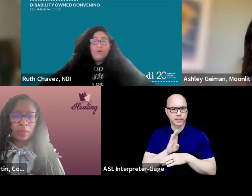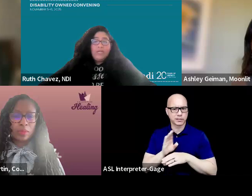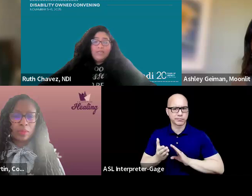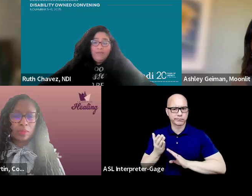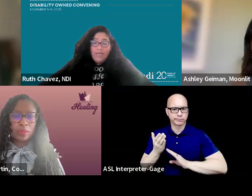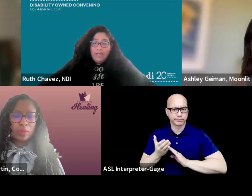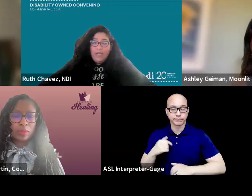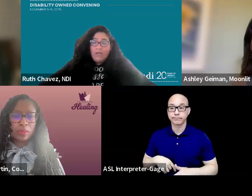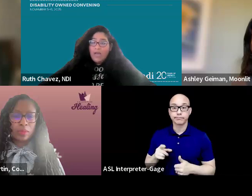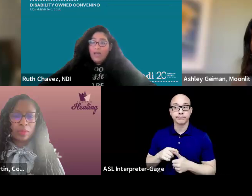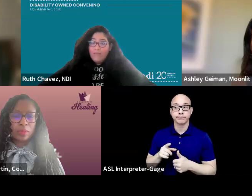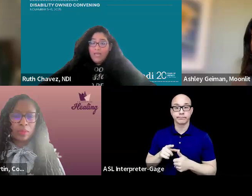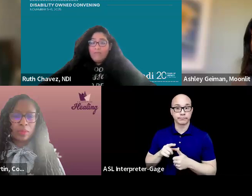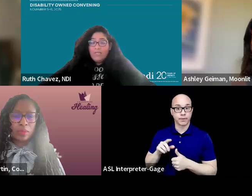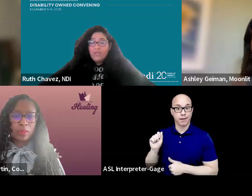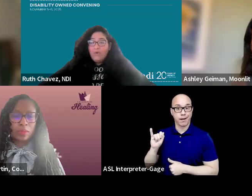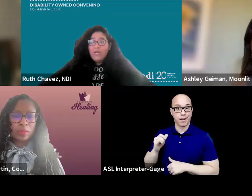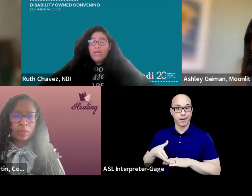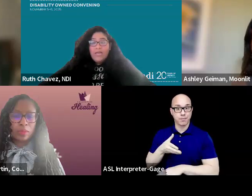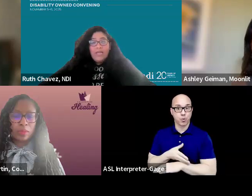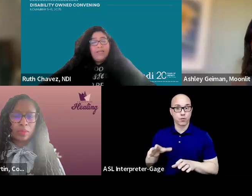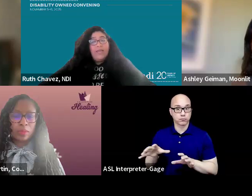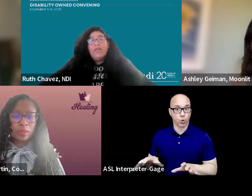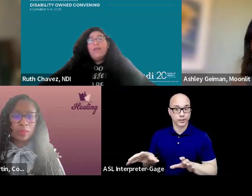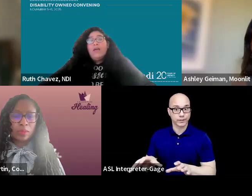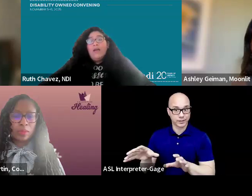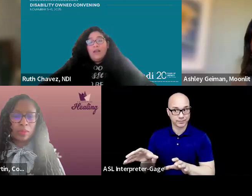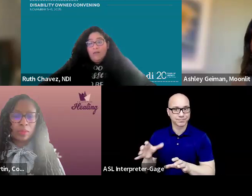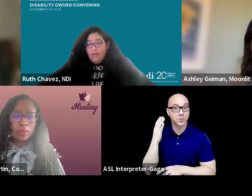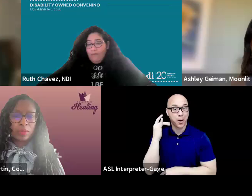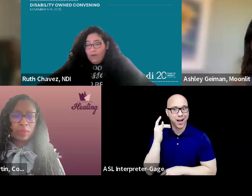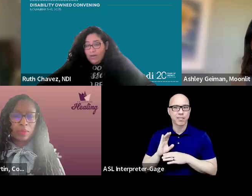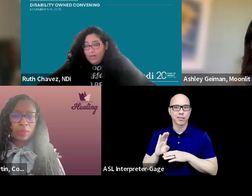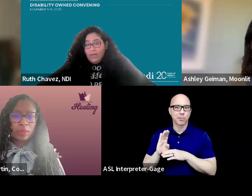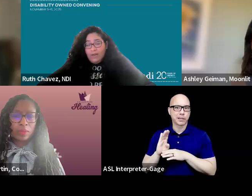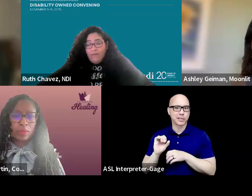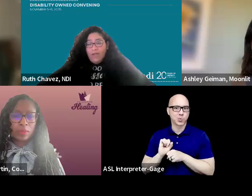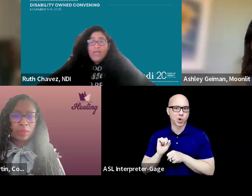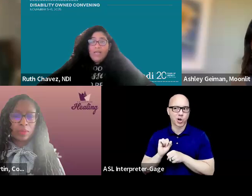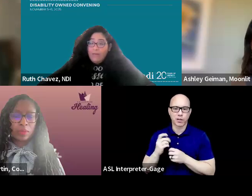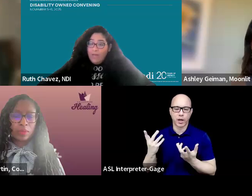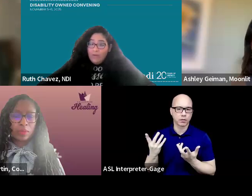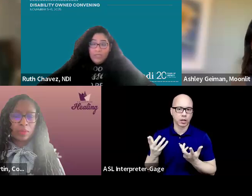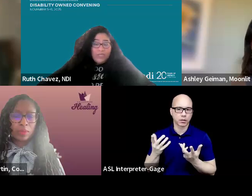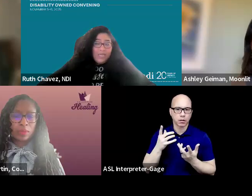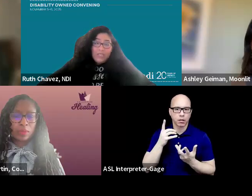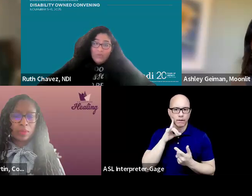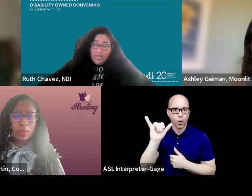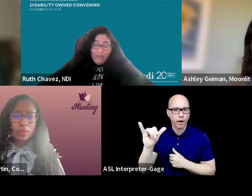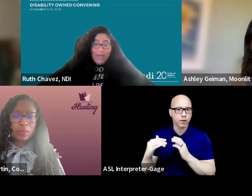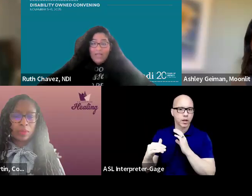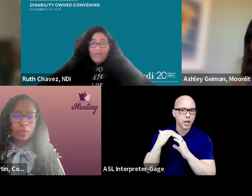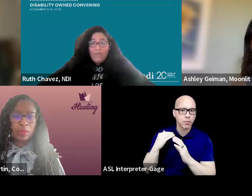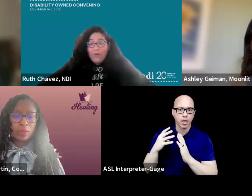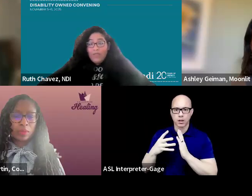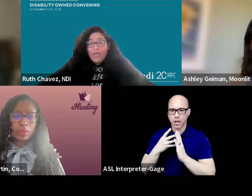AI boosts productivity. It helps automate the busy work like the never-ending emails,